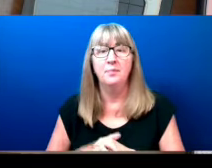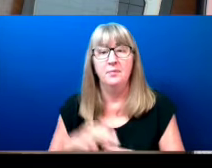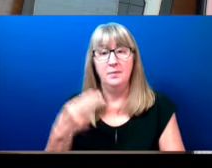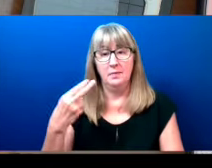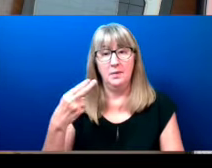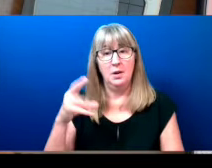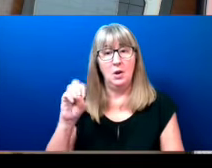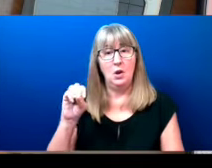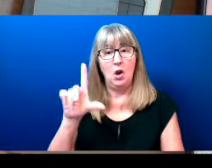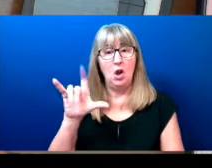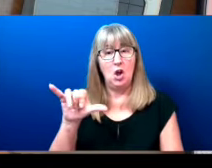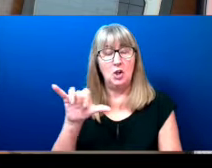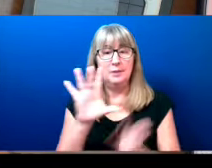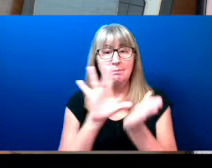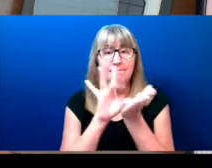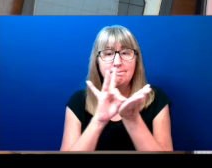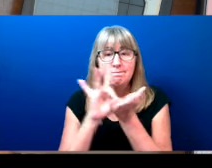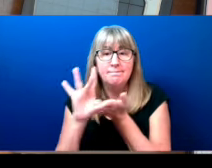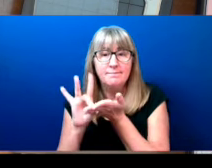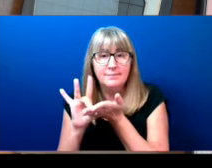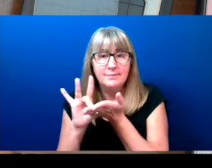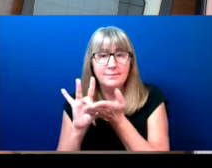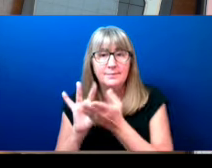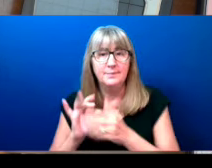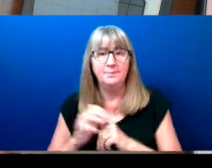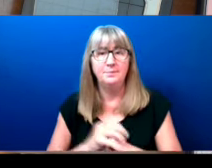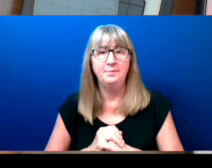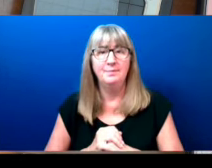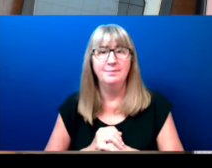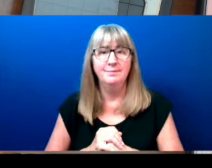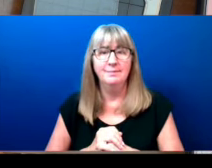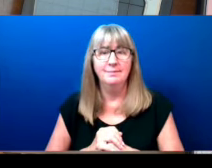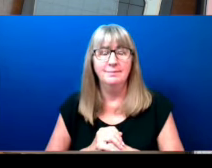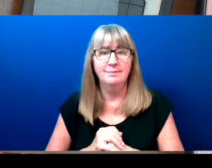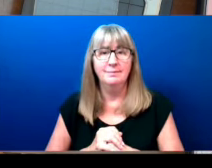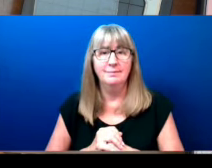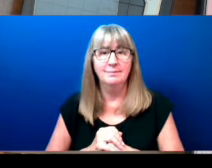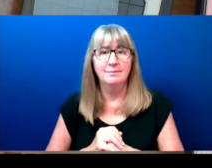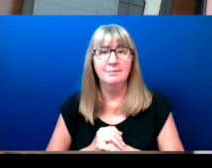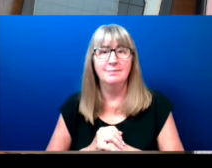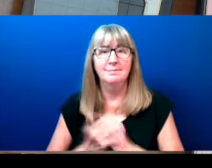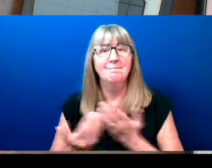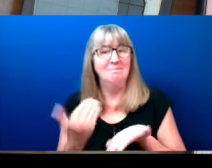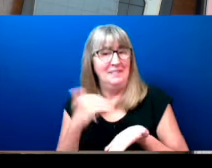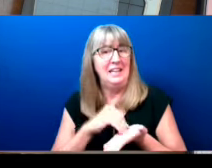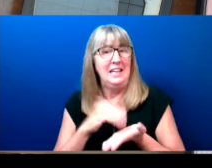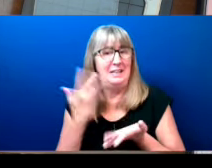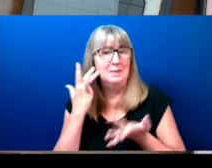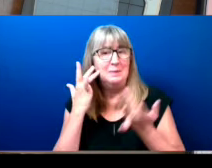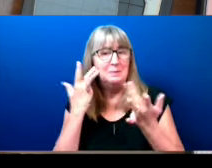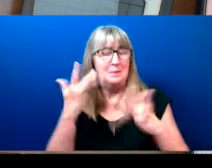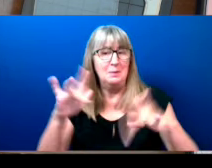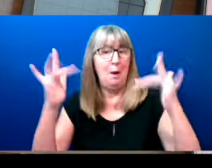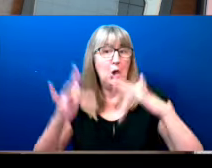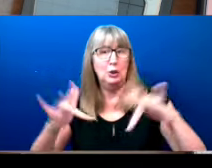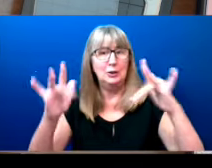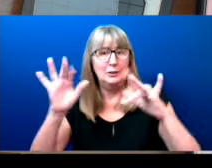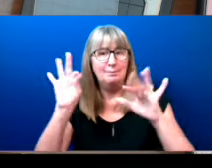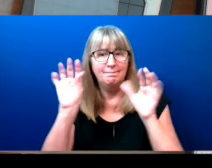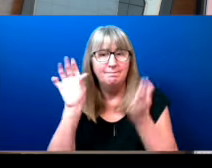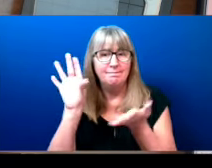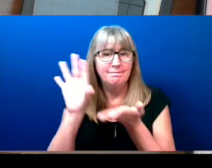pieces. Added my holly right onto the bottom of that sentiment card. And then just a